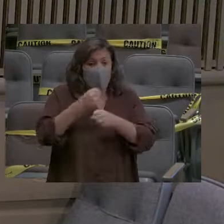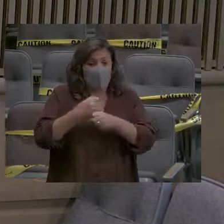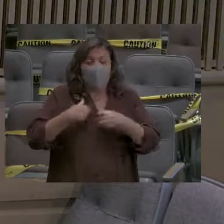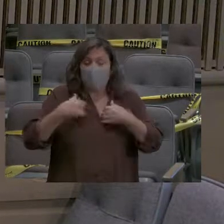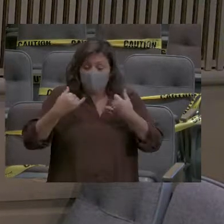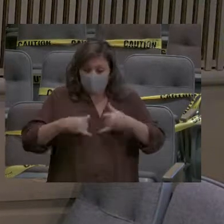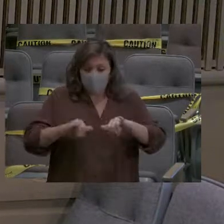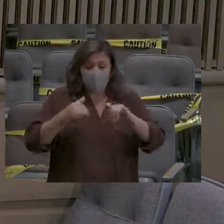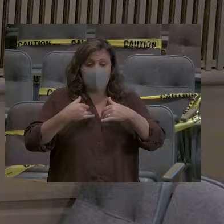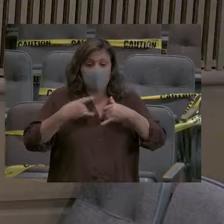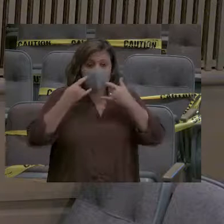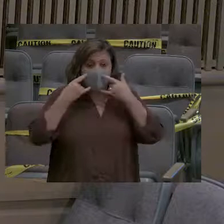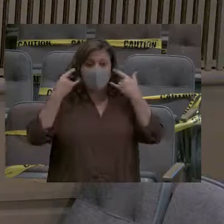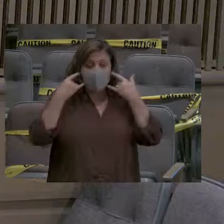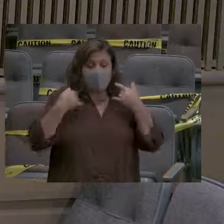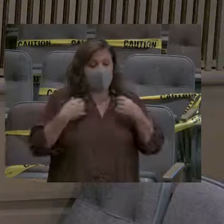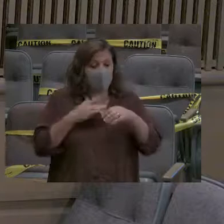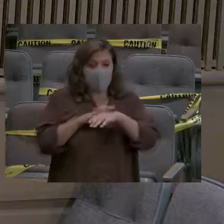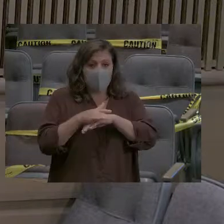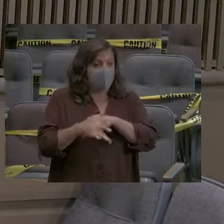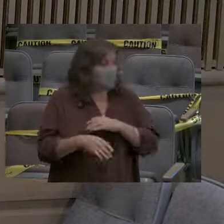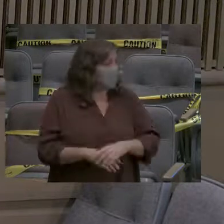have numerous of masks.